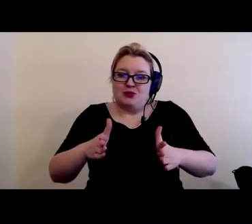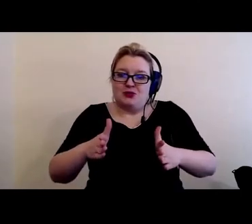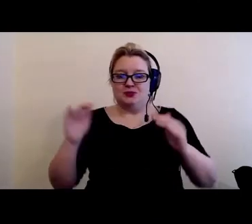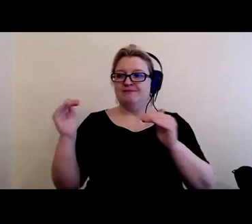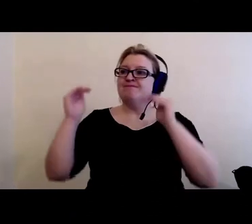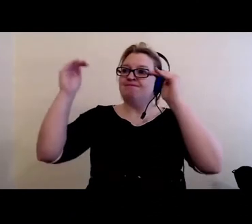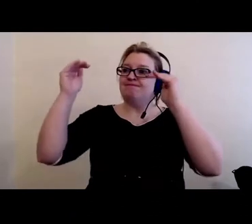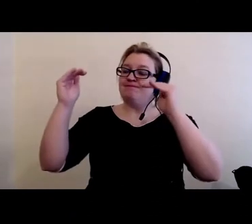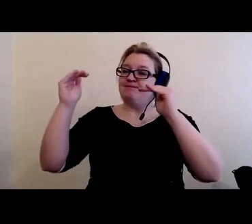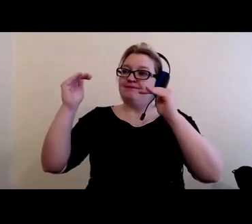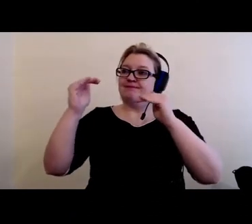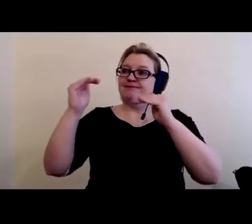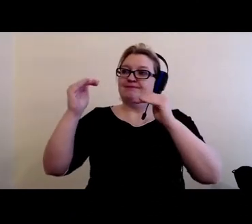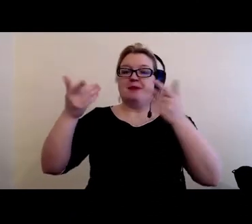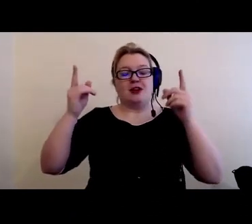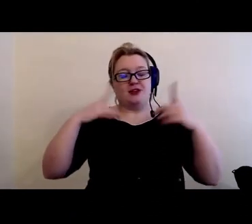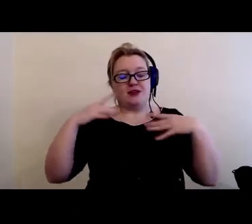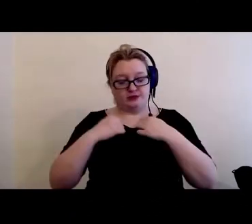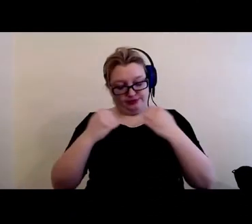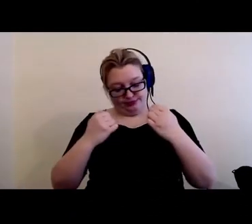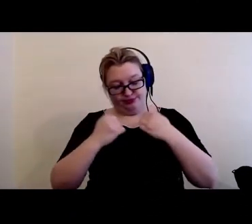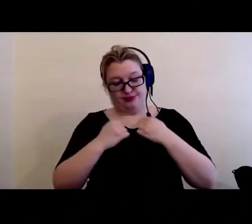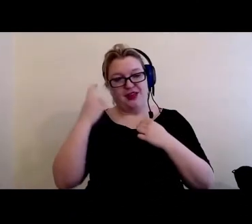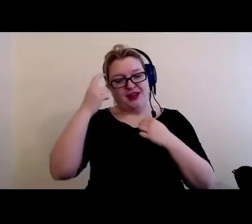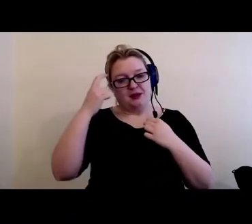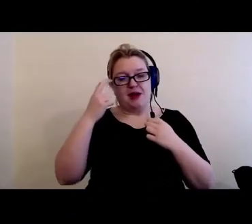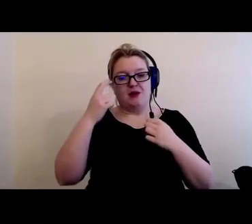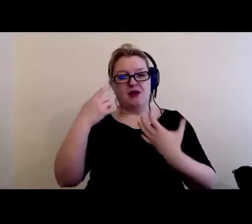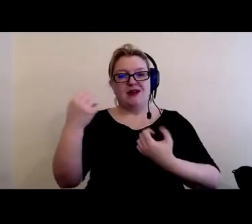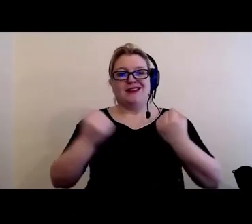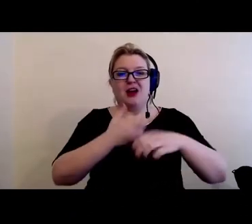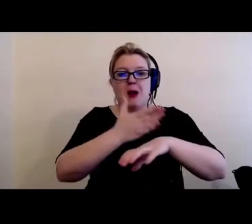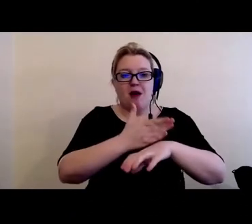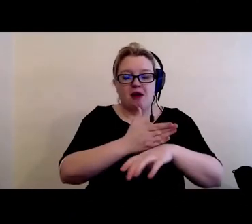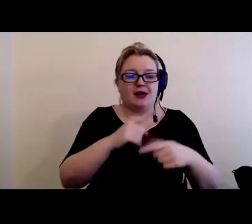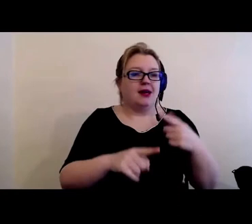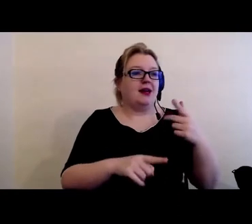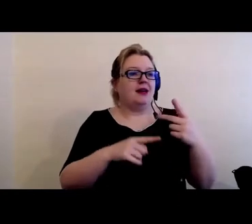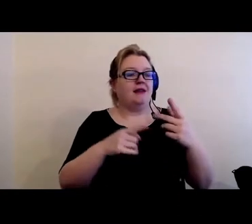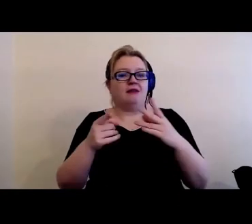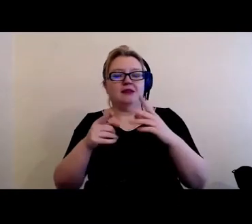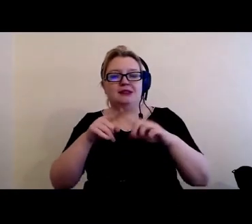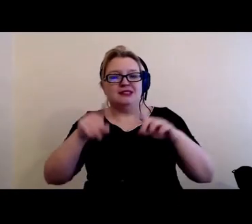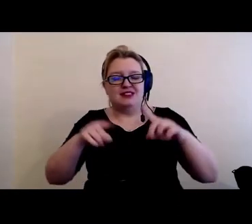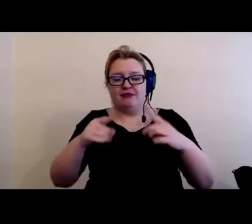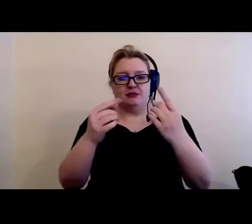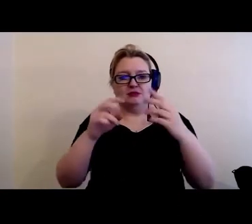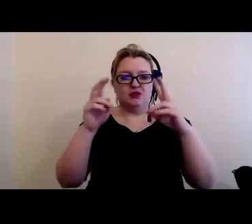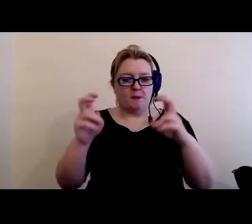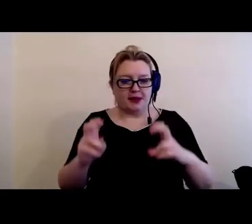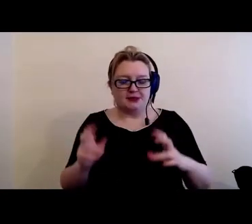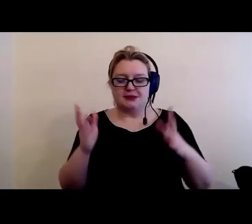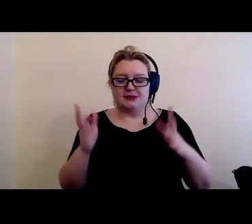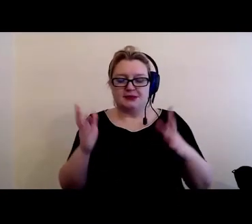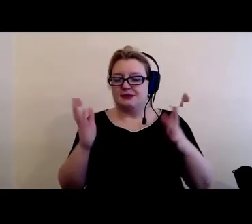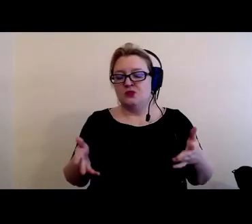sleeping arrangements to car parking, where they just said, we can't do it. They've had to really question themselves and say, actually, could we do it?